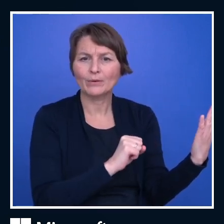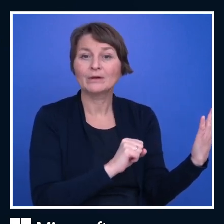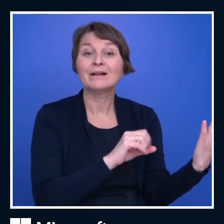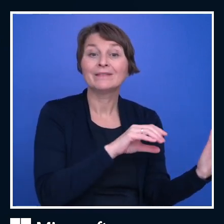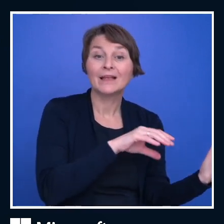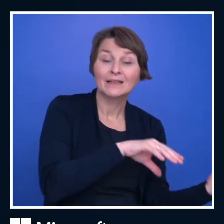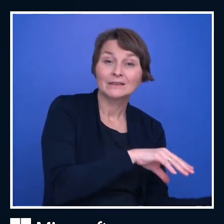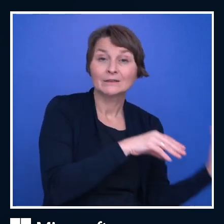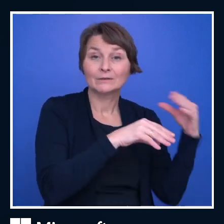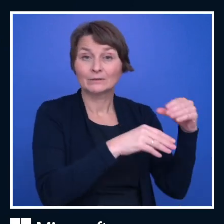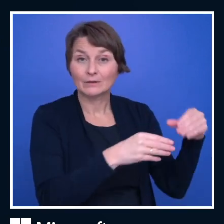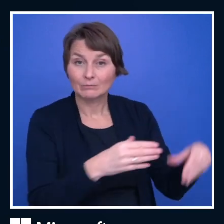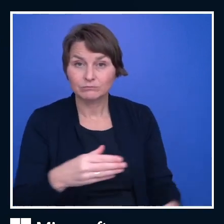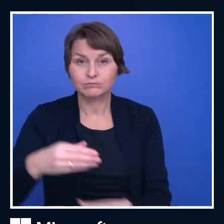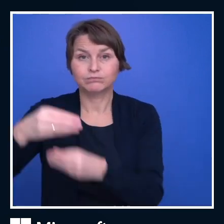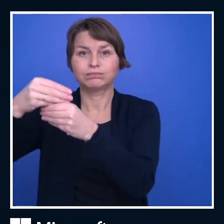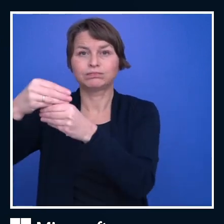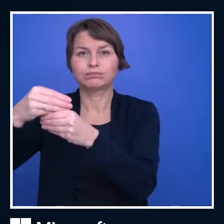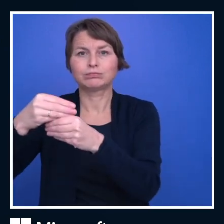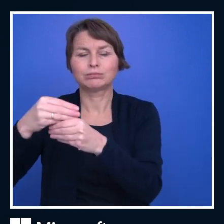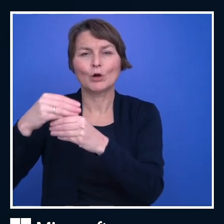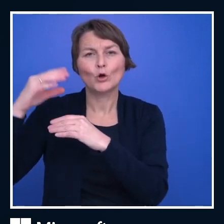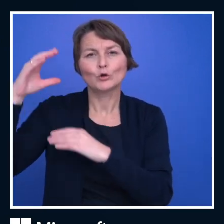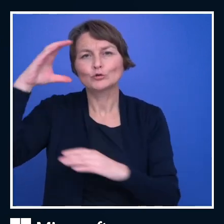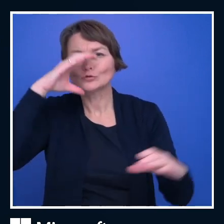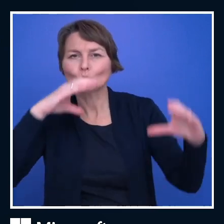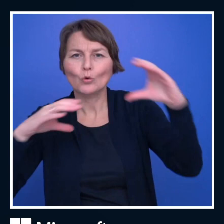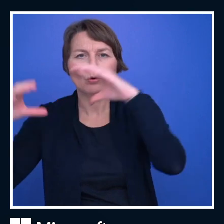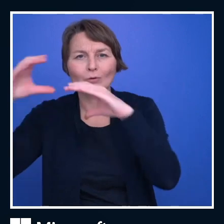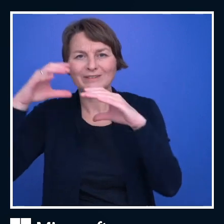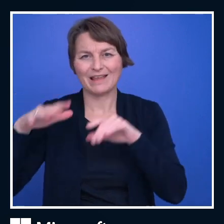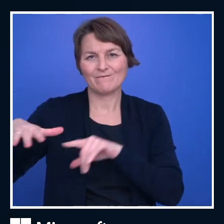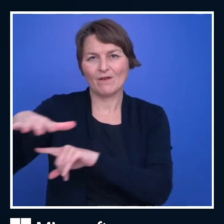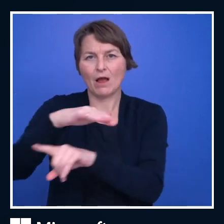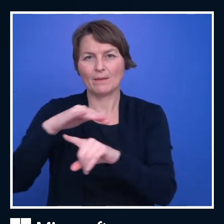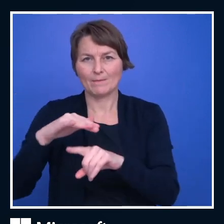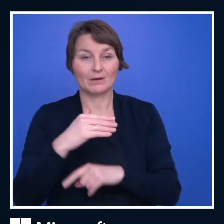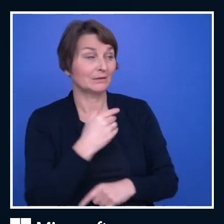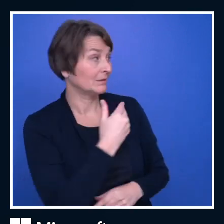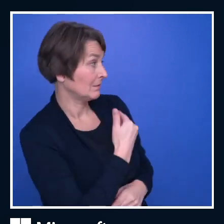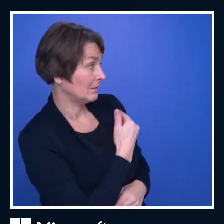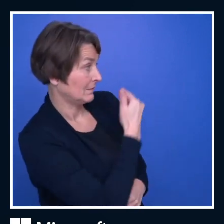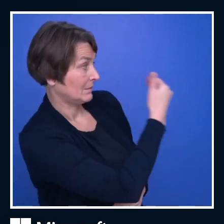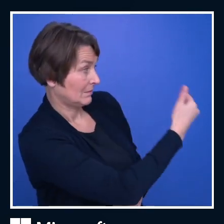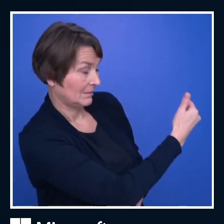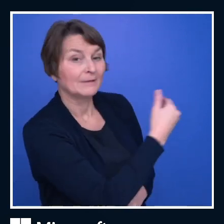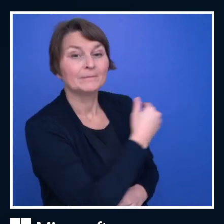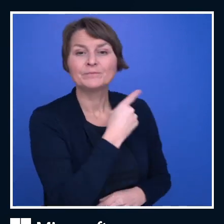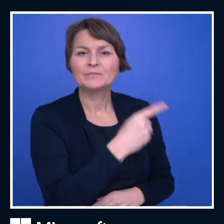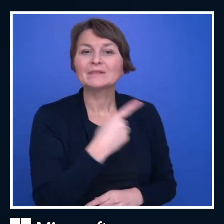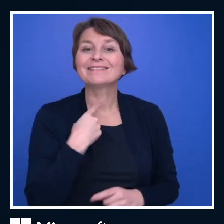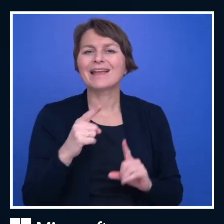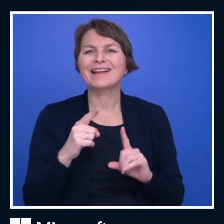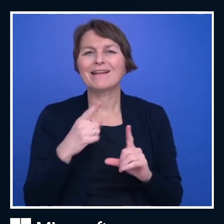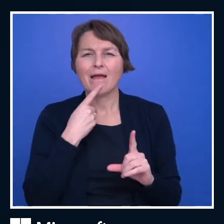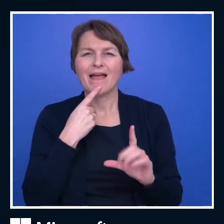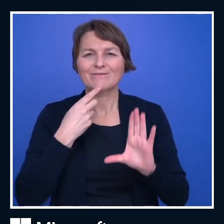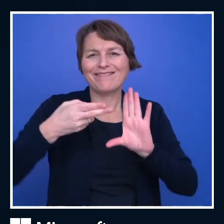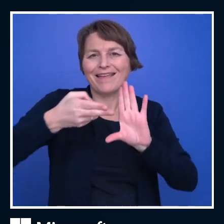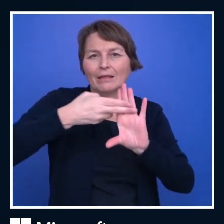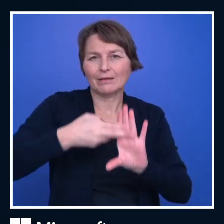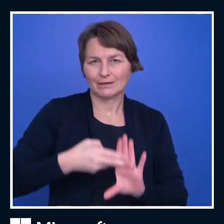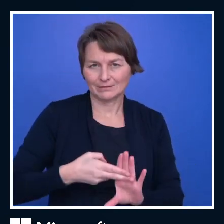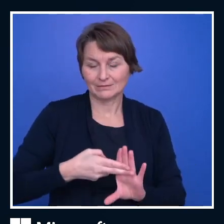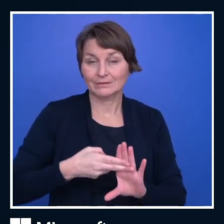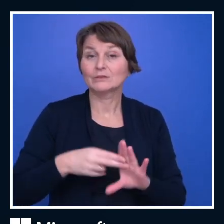on top of that, you have the Lucene search index, where you can actually just by asking your own items